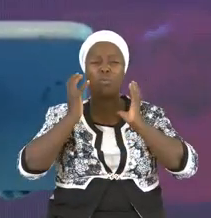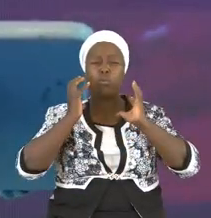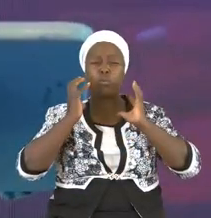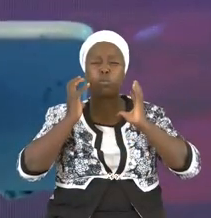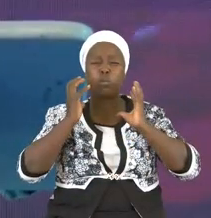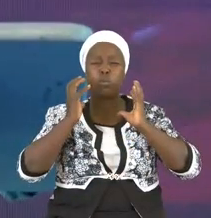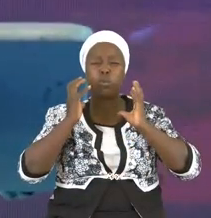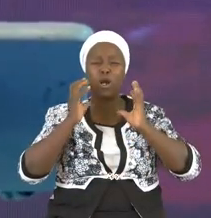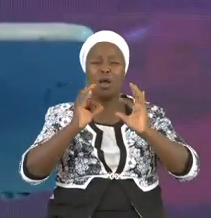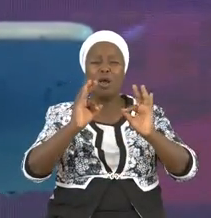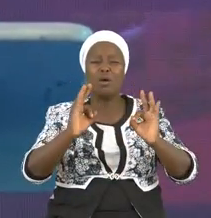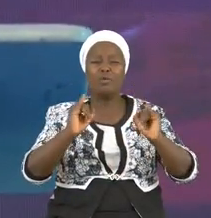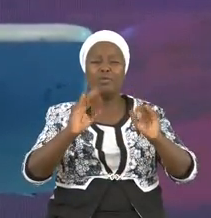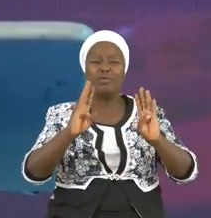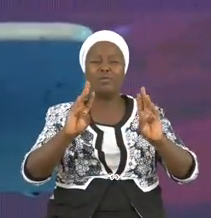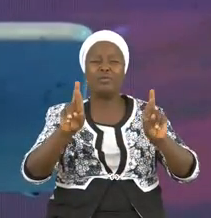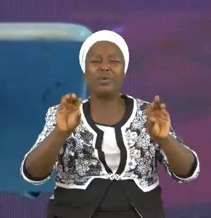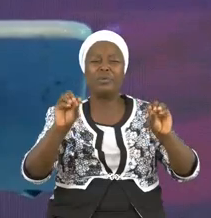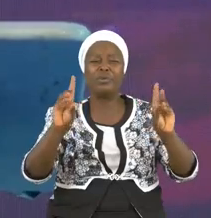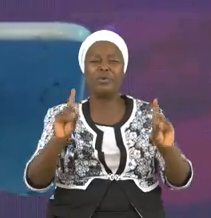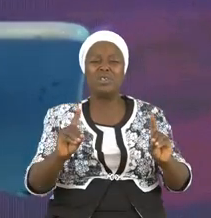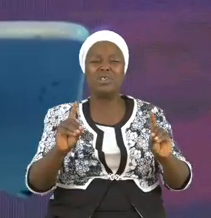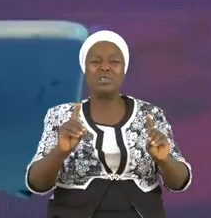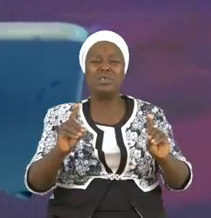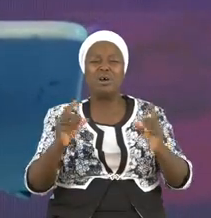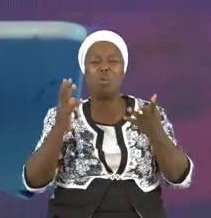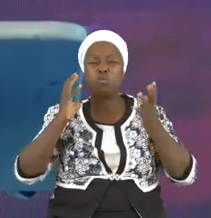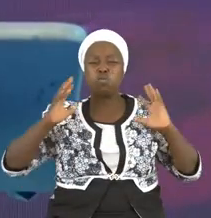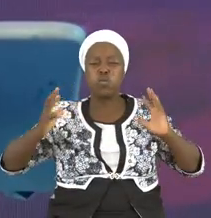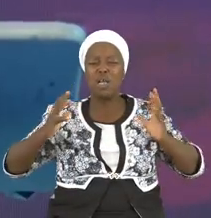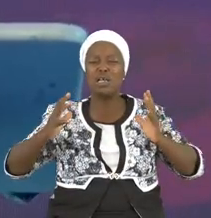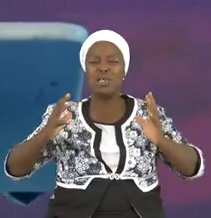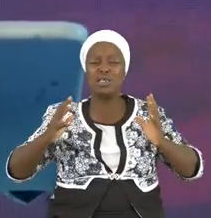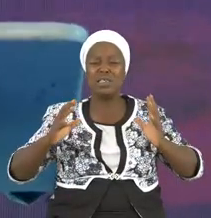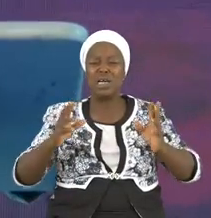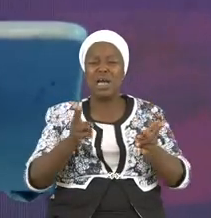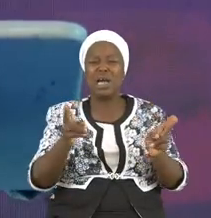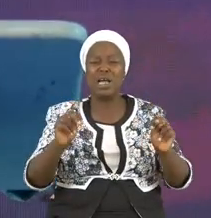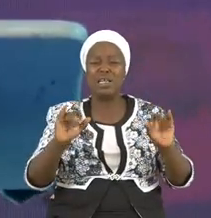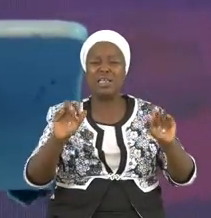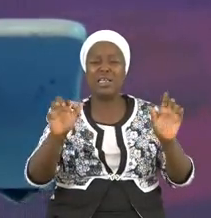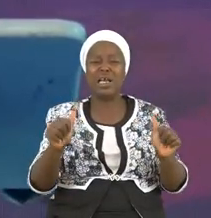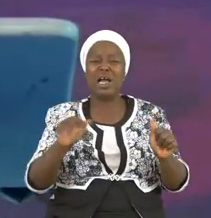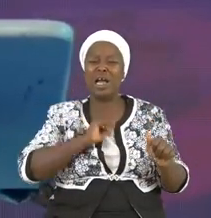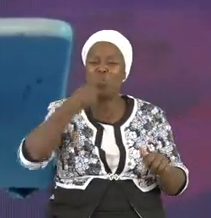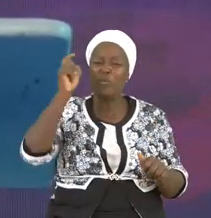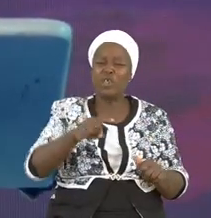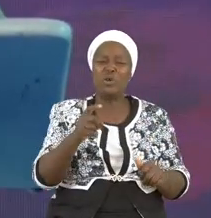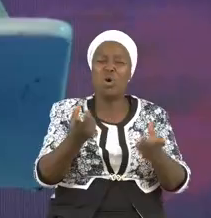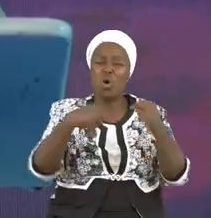fibroid, swelling, hernia, I command you, come out